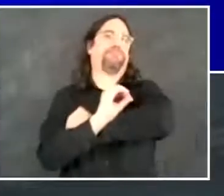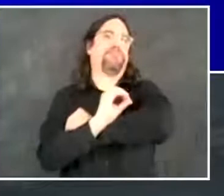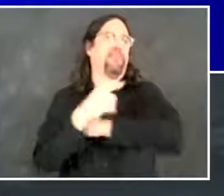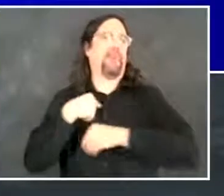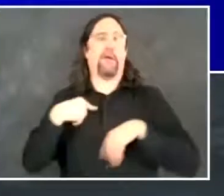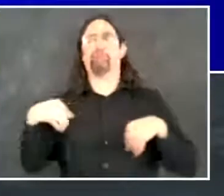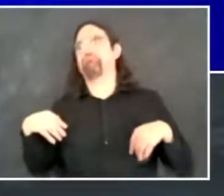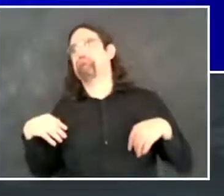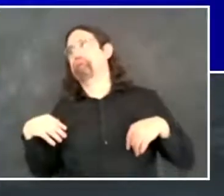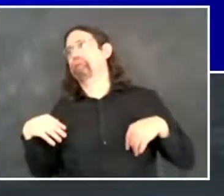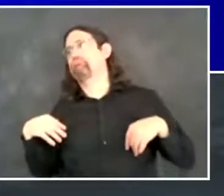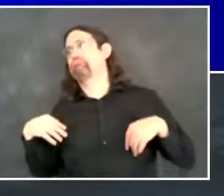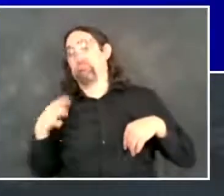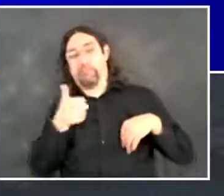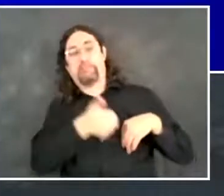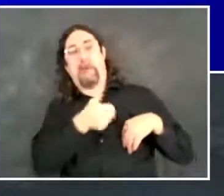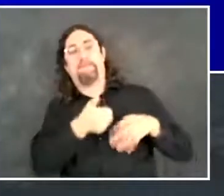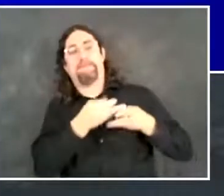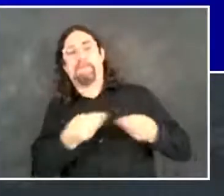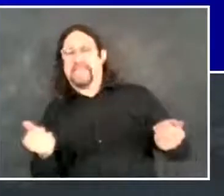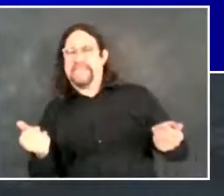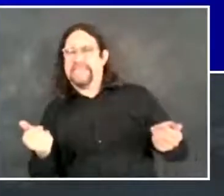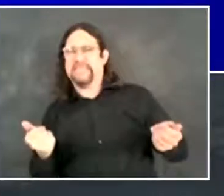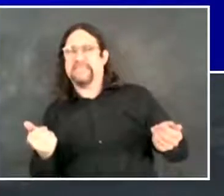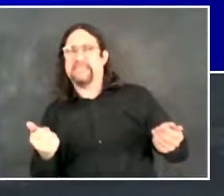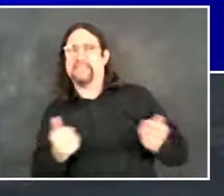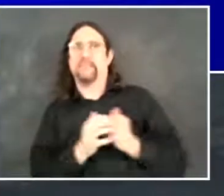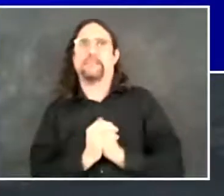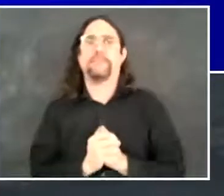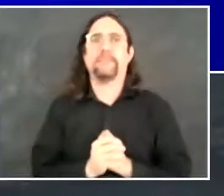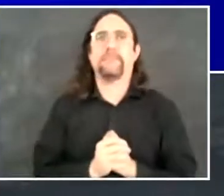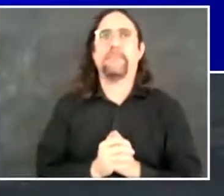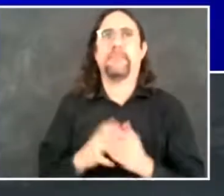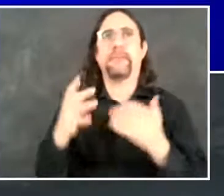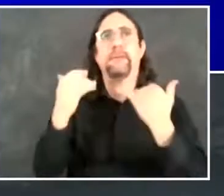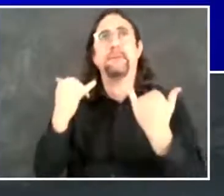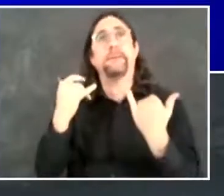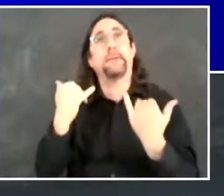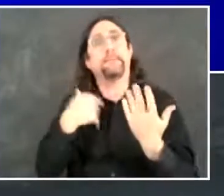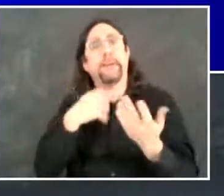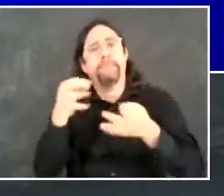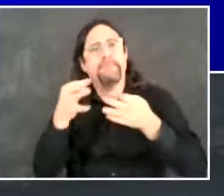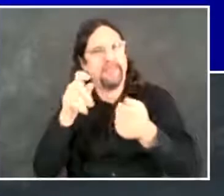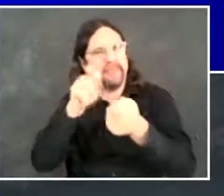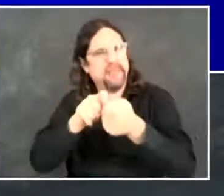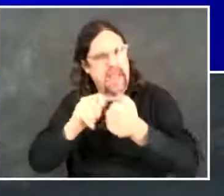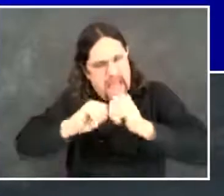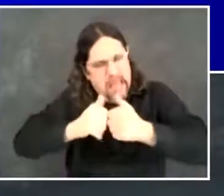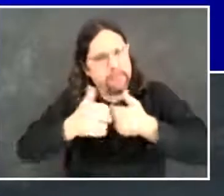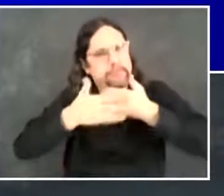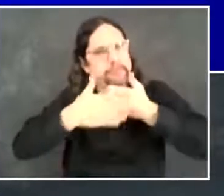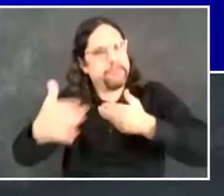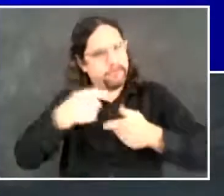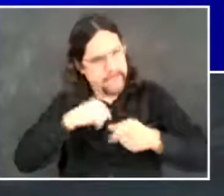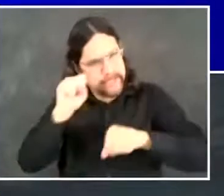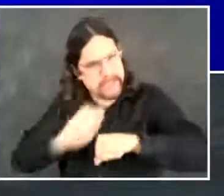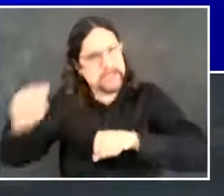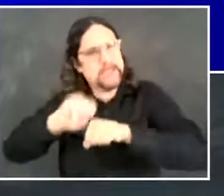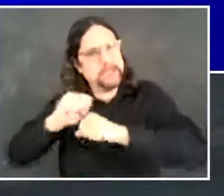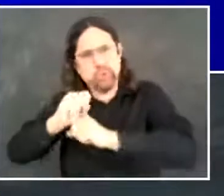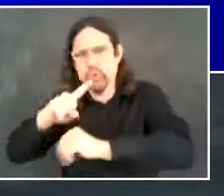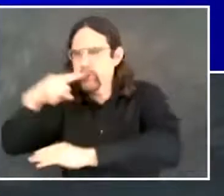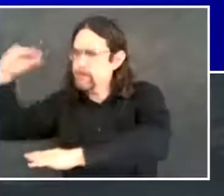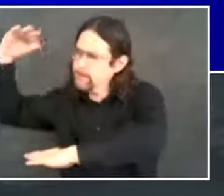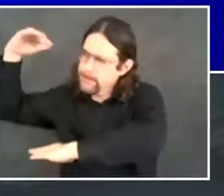been over today, especially the number of new cases and the number of deaths, that is clearly widespread transmission, I'm sorry to say. We need to